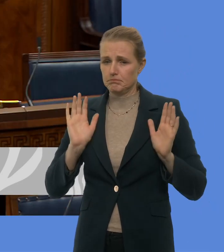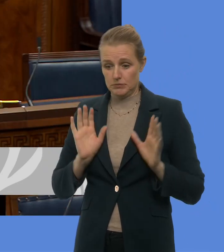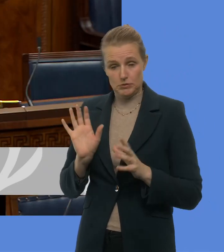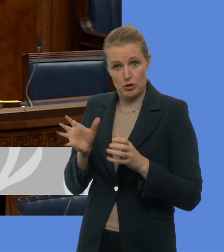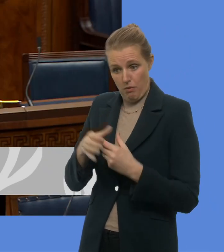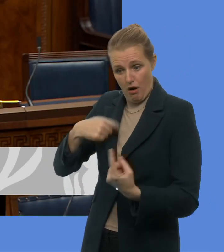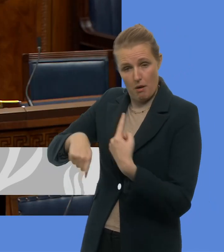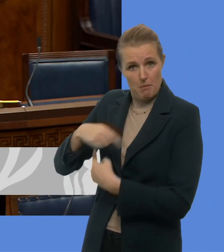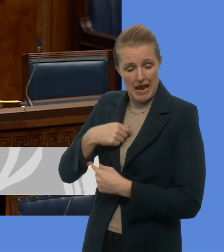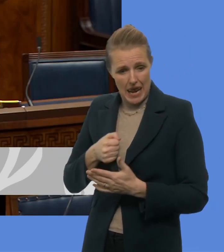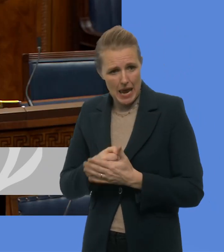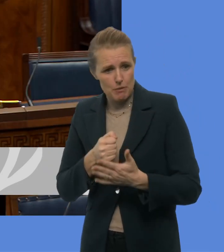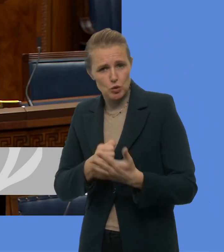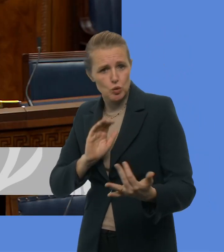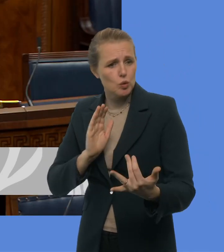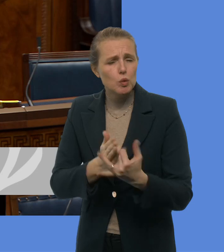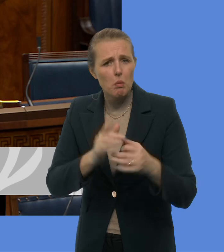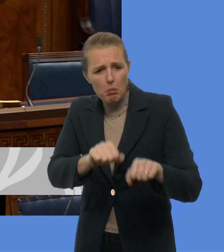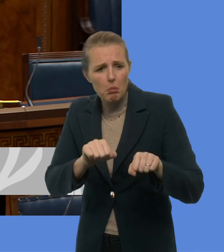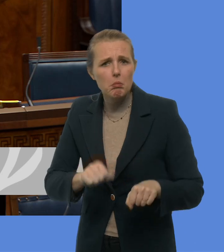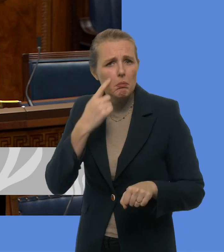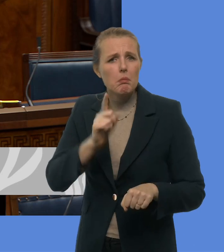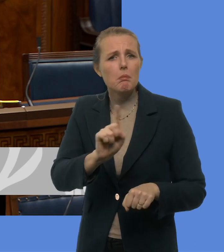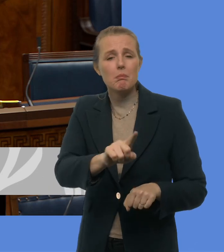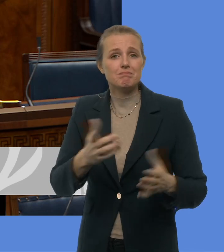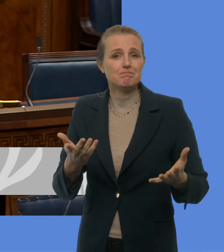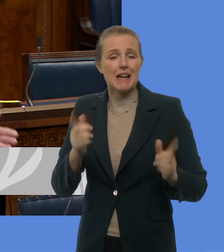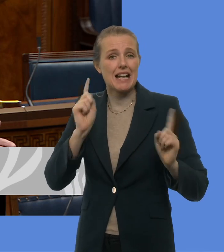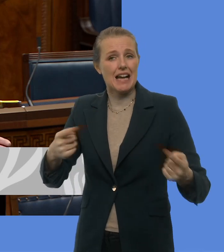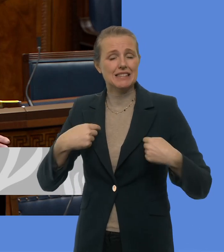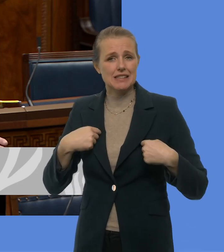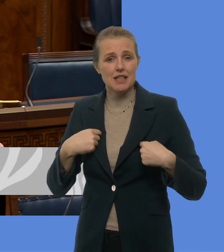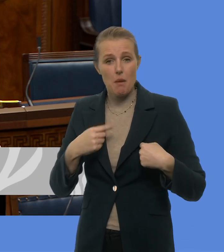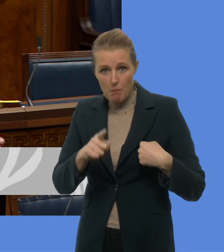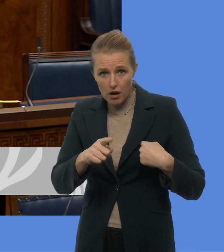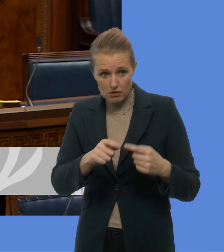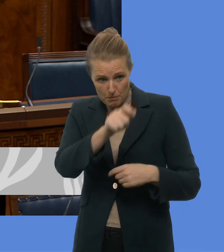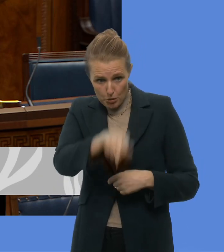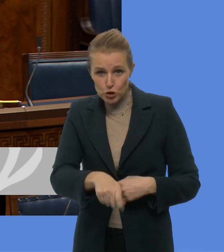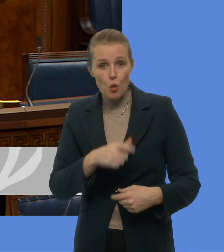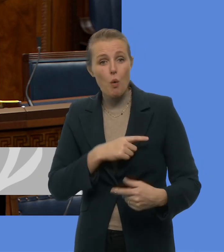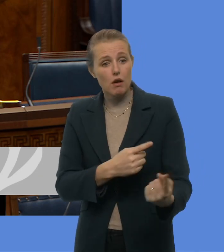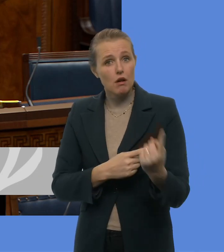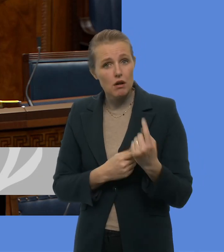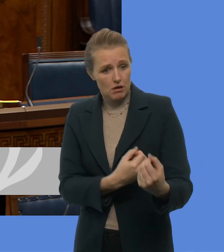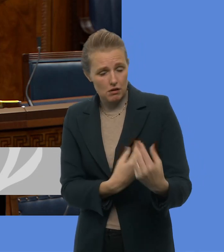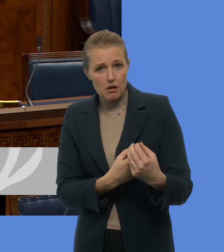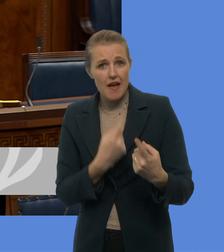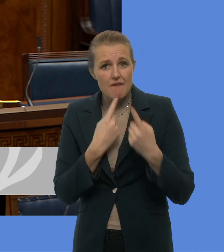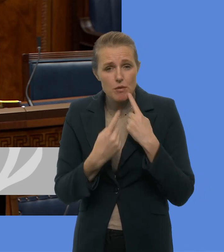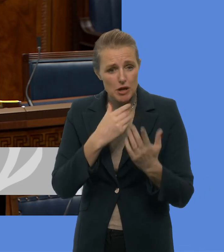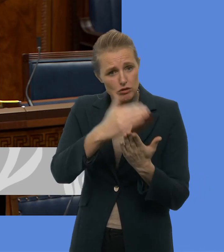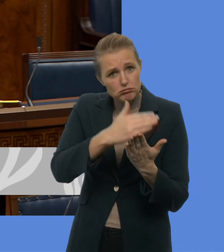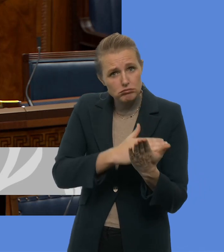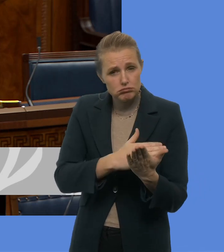probably limited to the extent to which it can intervene. But if the member wants to provide me with the details, I'm more than happy to look at